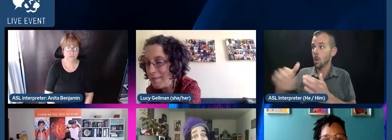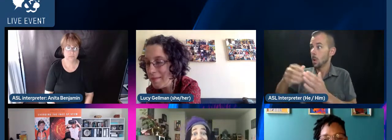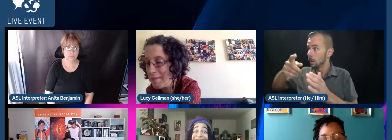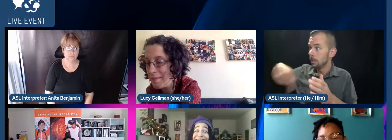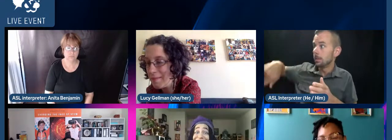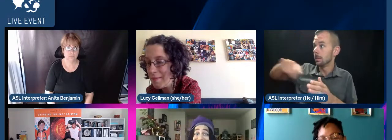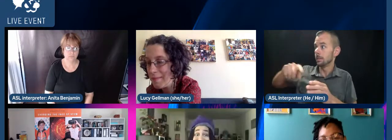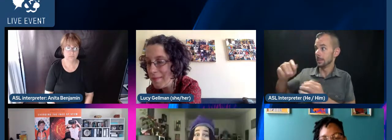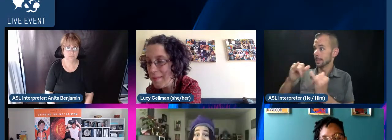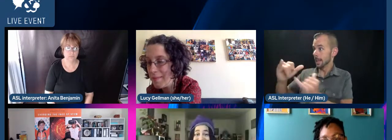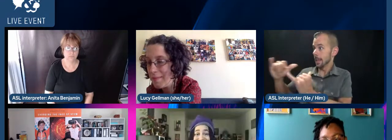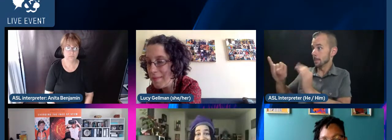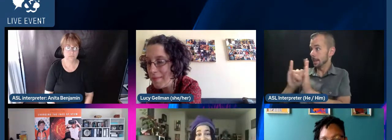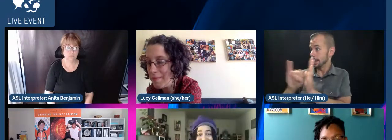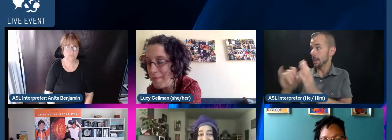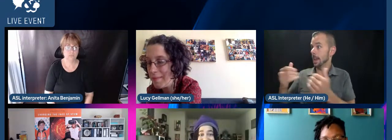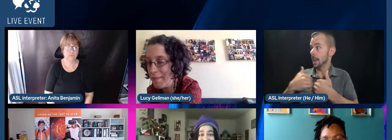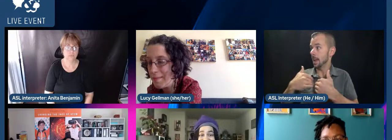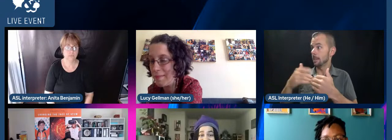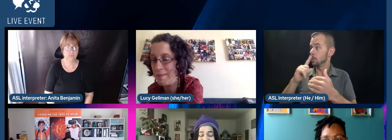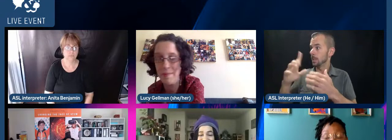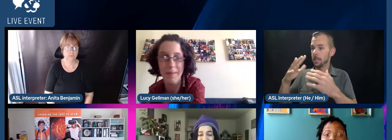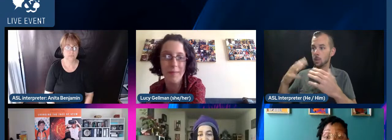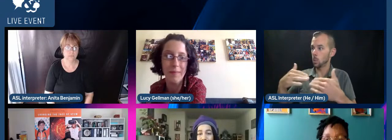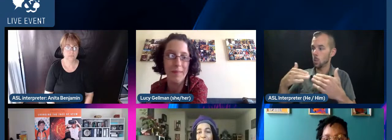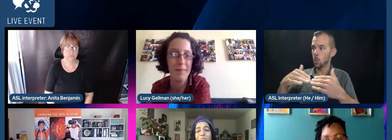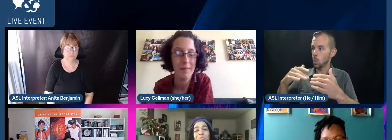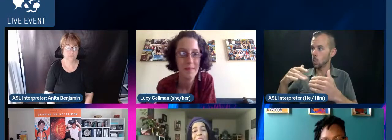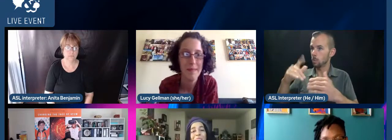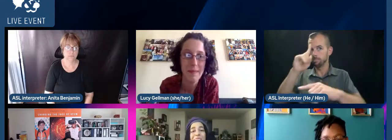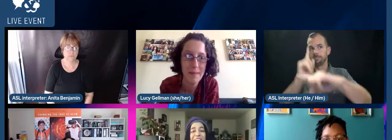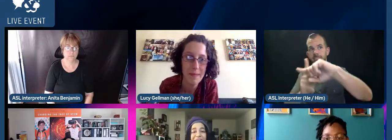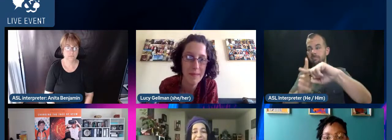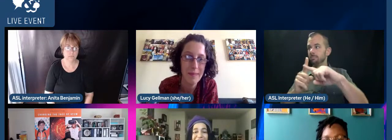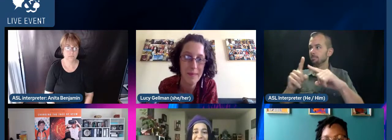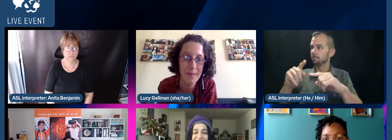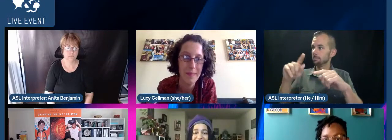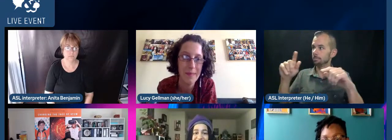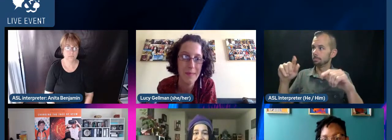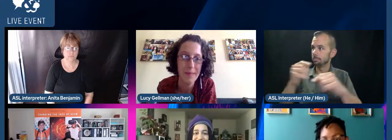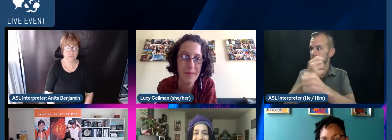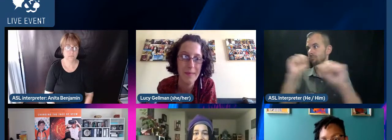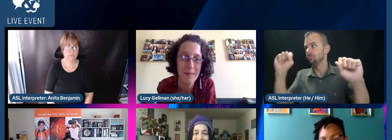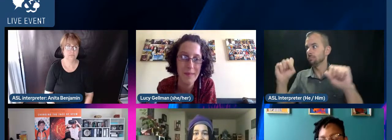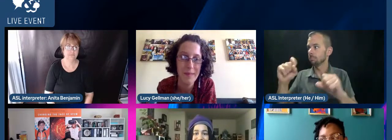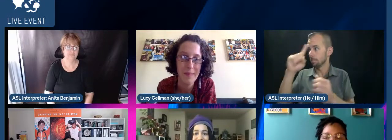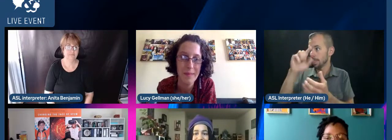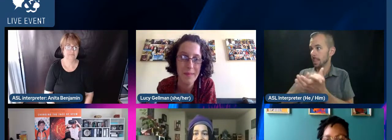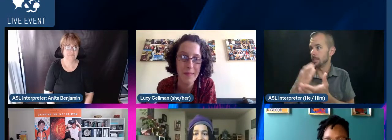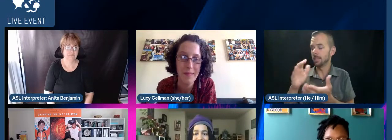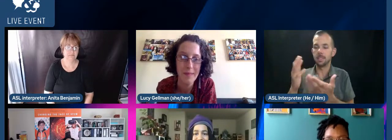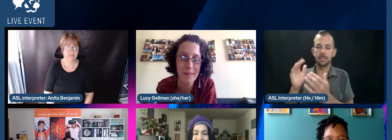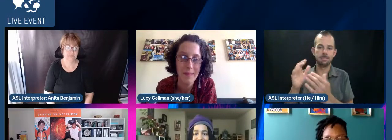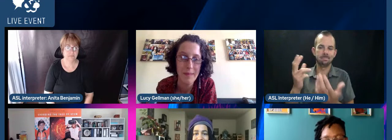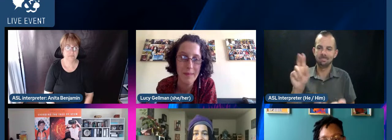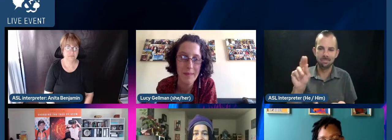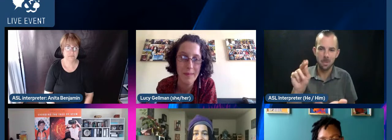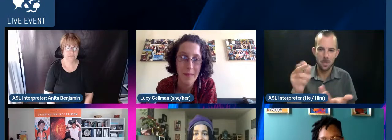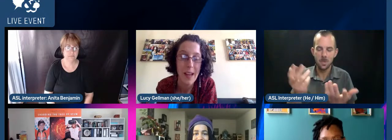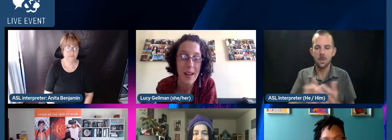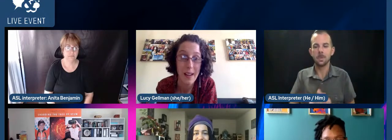that identity. And I think that that's something that, especially in the arts, where there is so little to go around, something that's on my